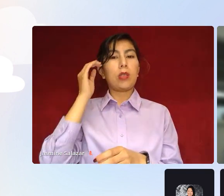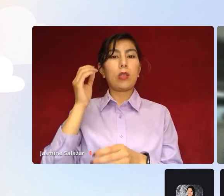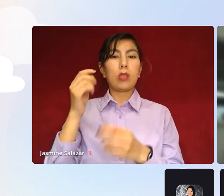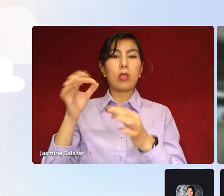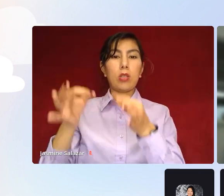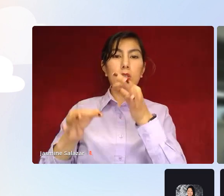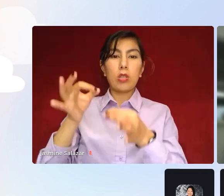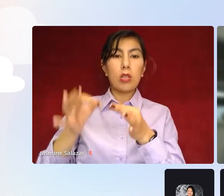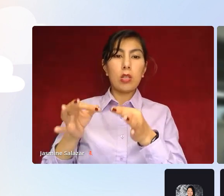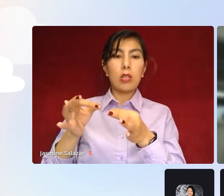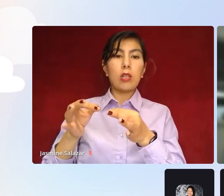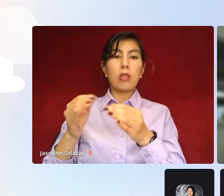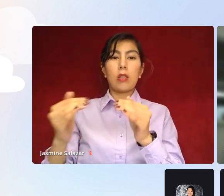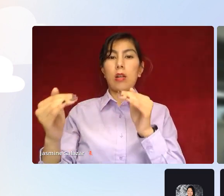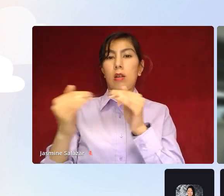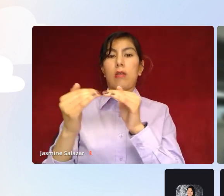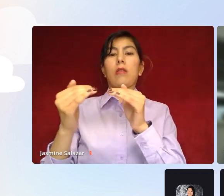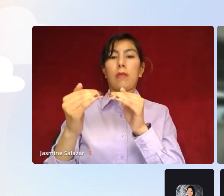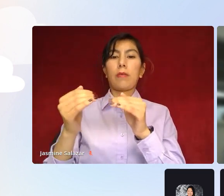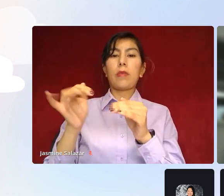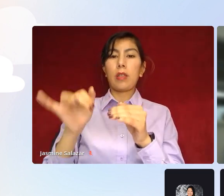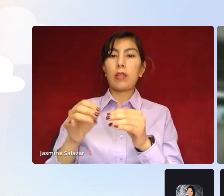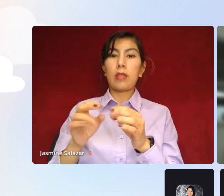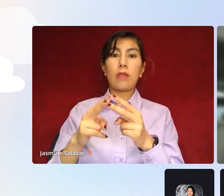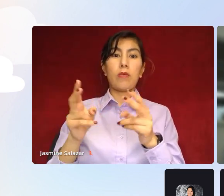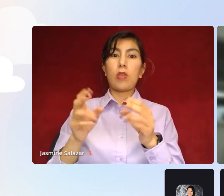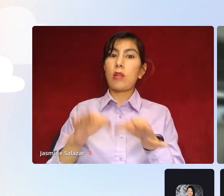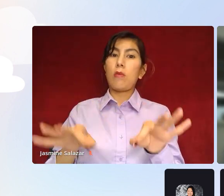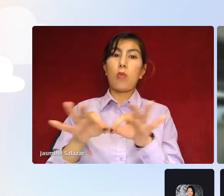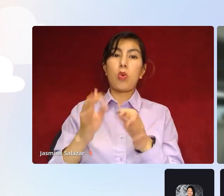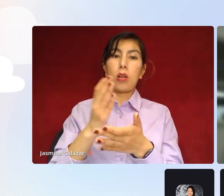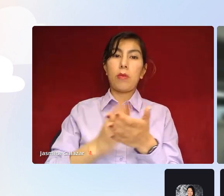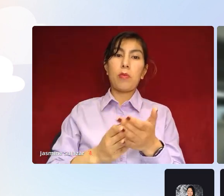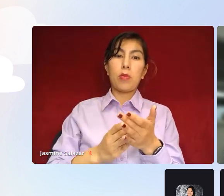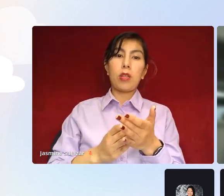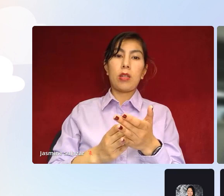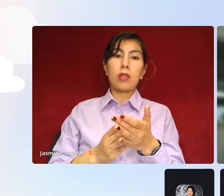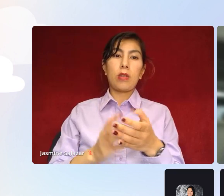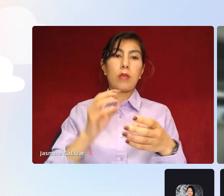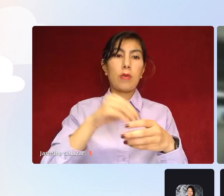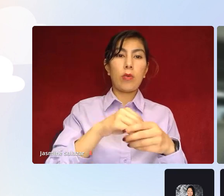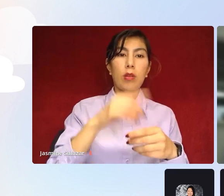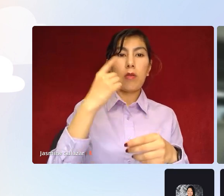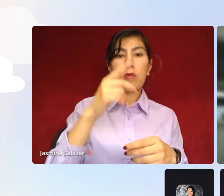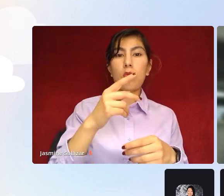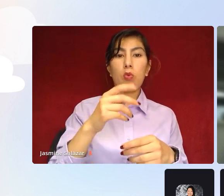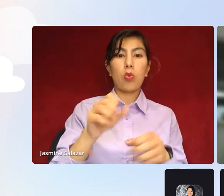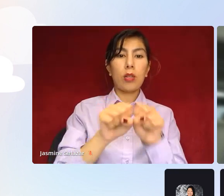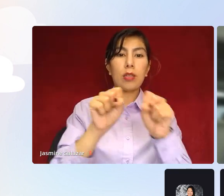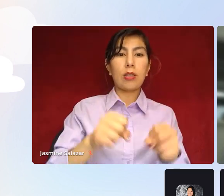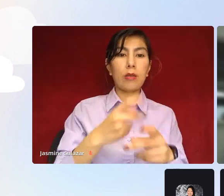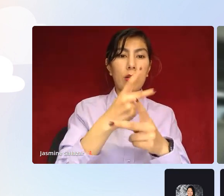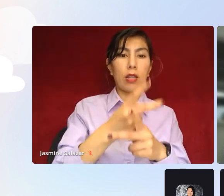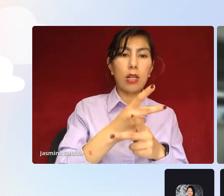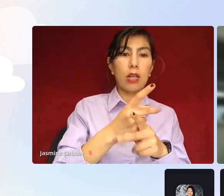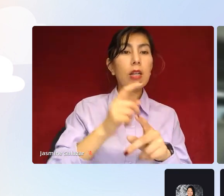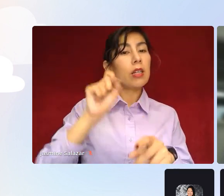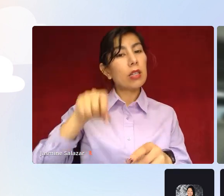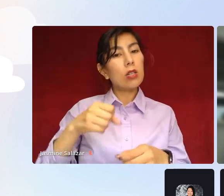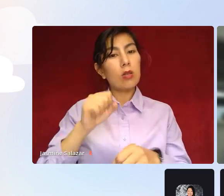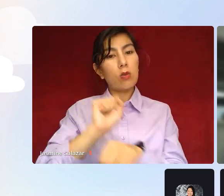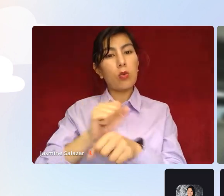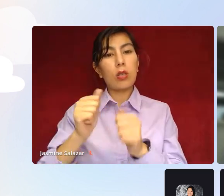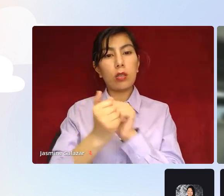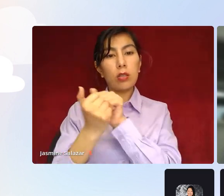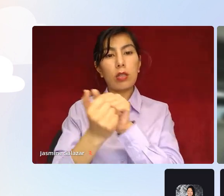inclusion, diversity, and equity is a critical piece to creating effective systems that care. We must work together to eliminate